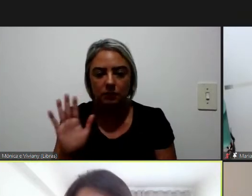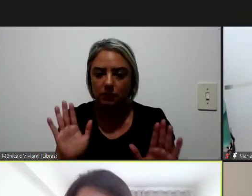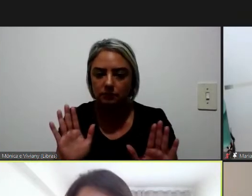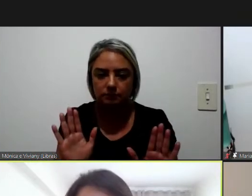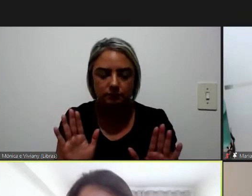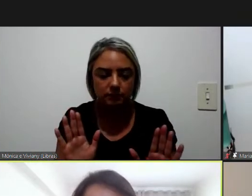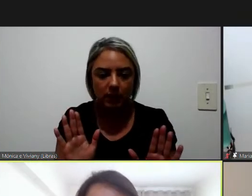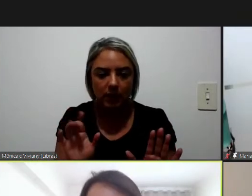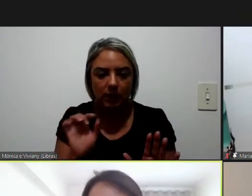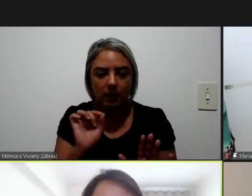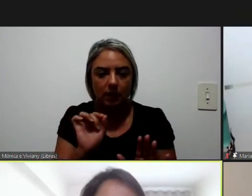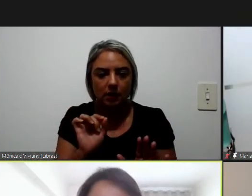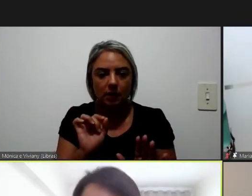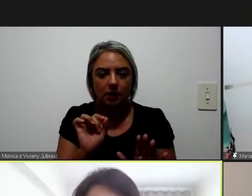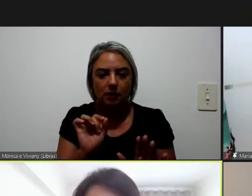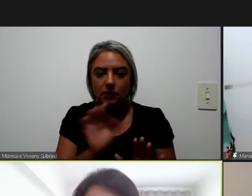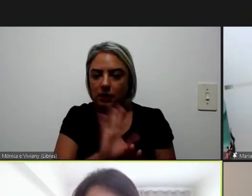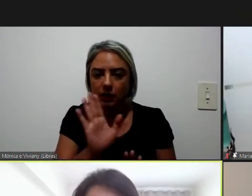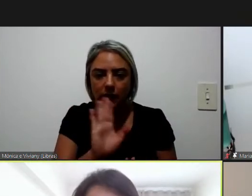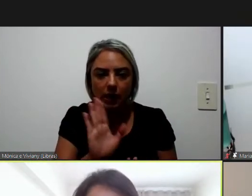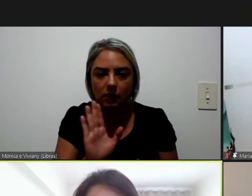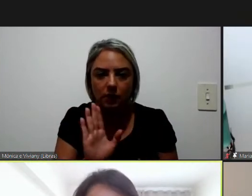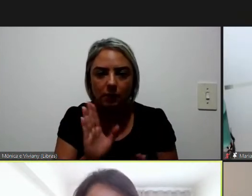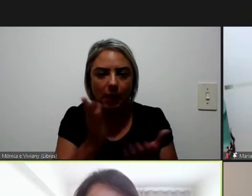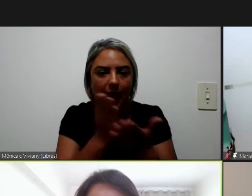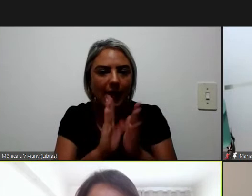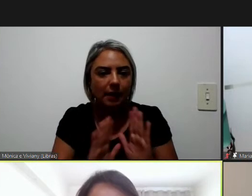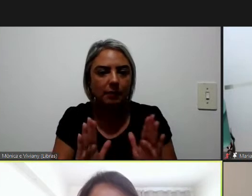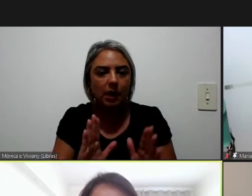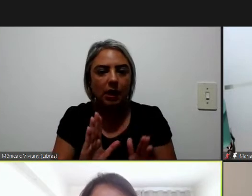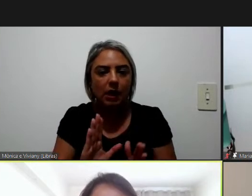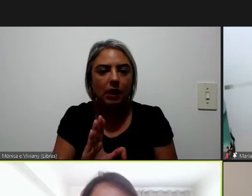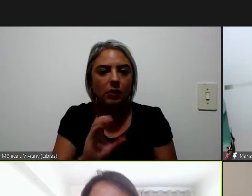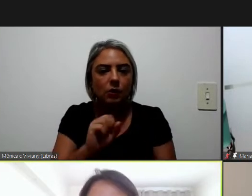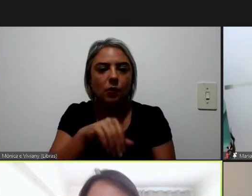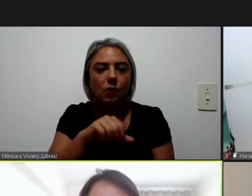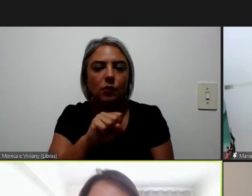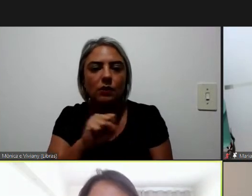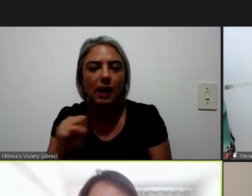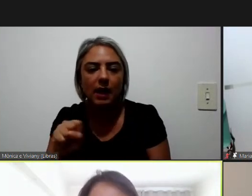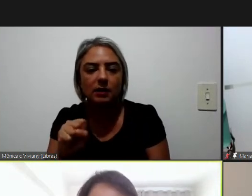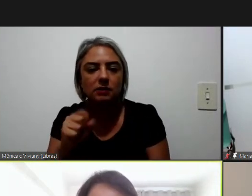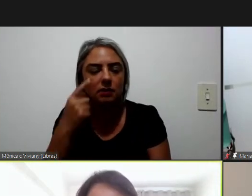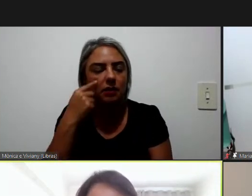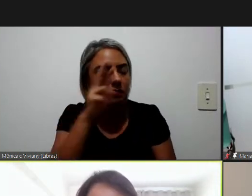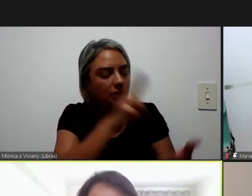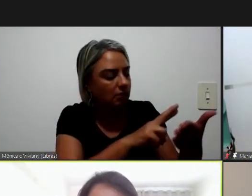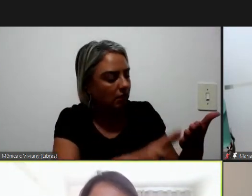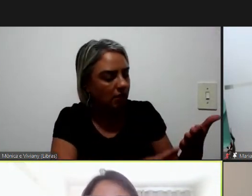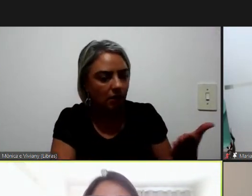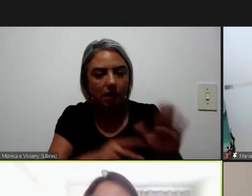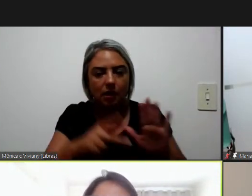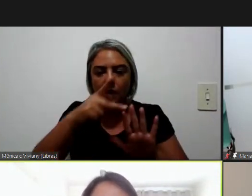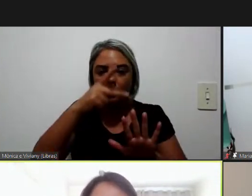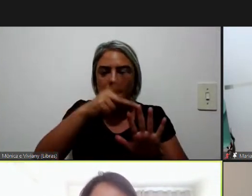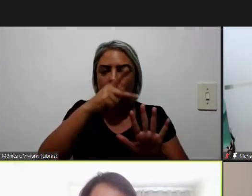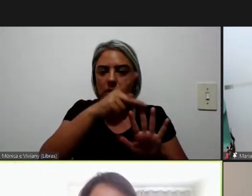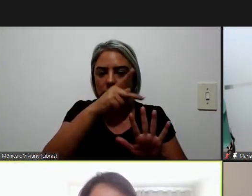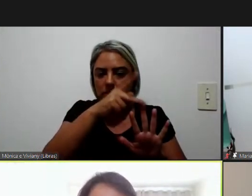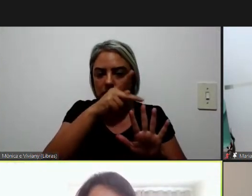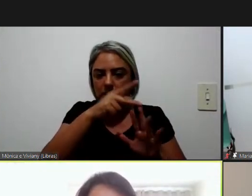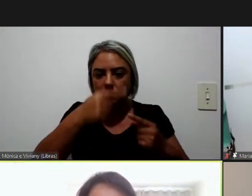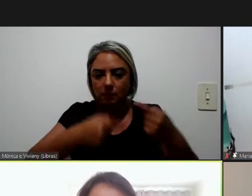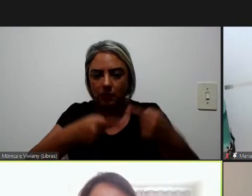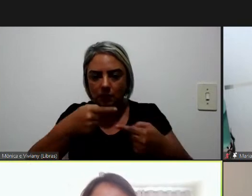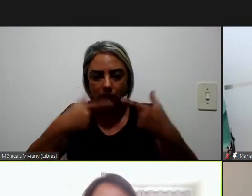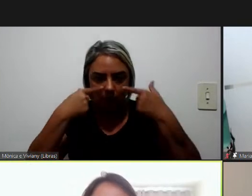talked about that we are not trying to end with NASP. When they did the review of the